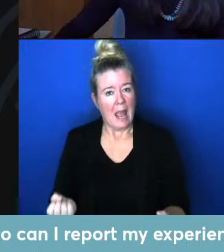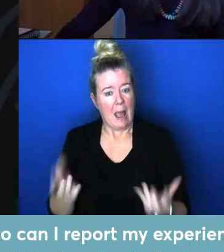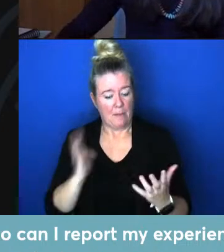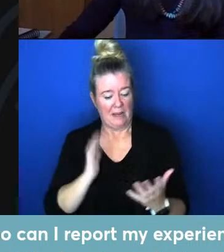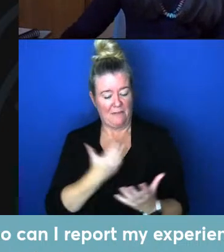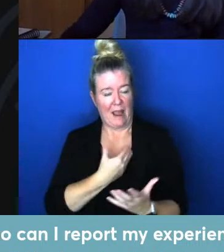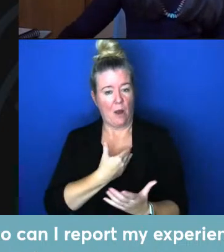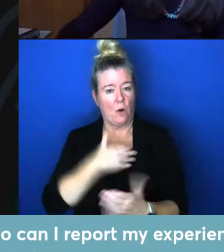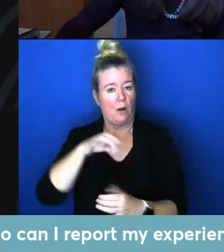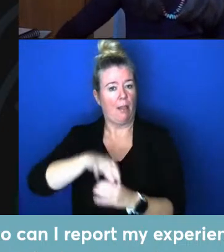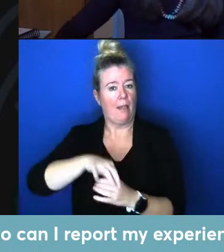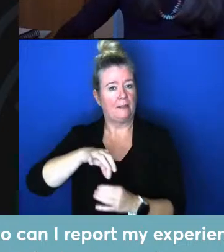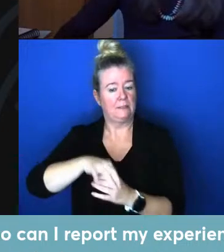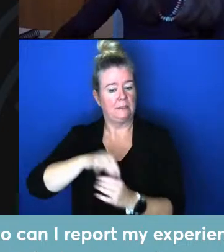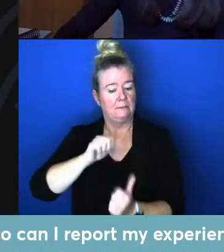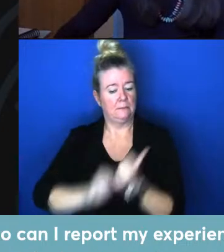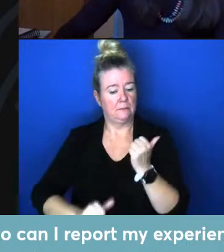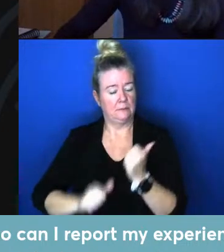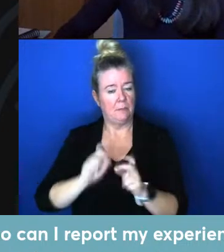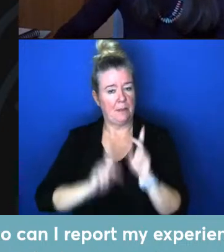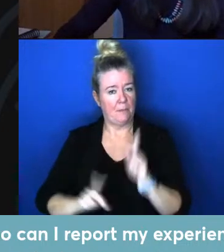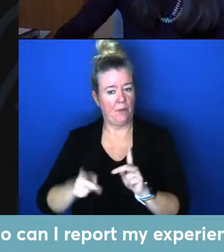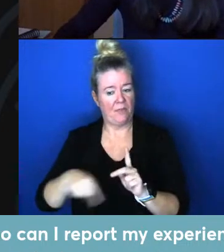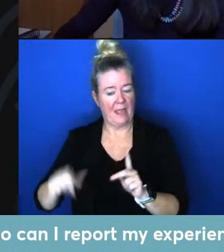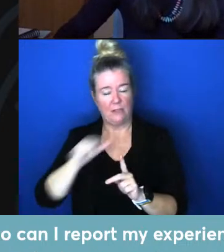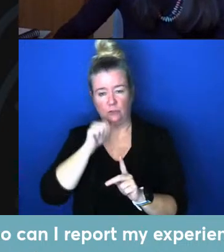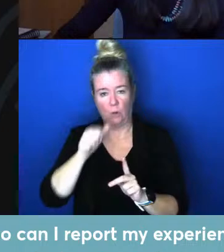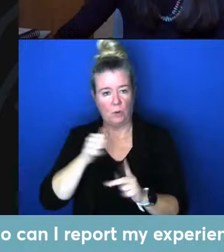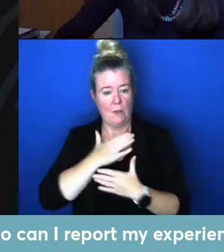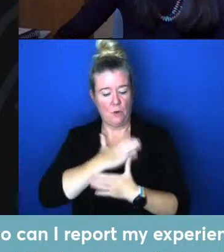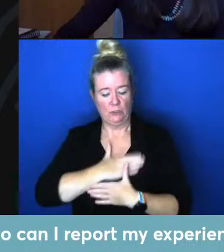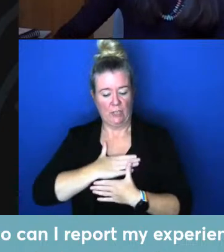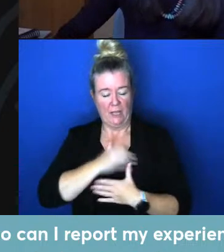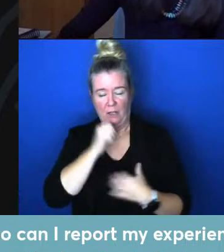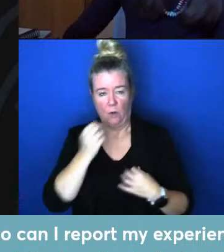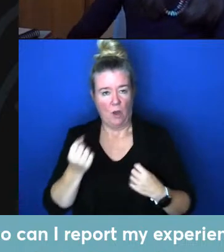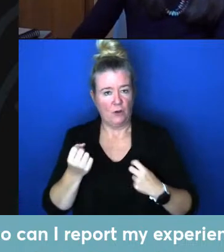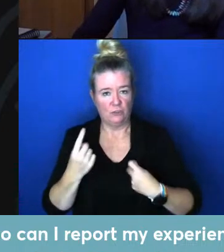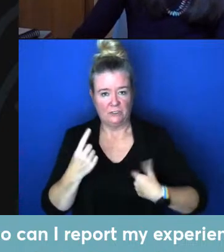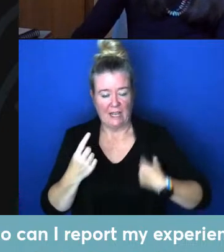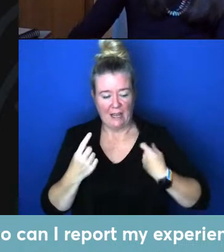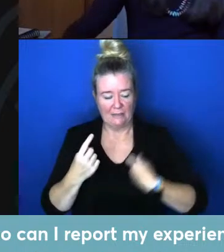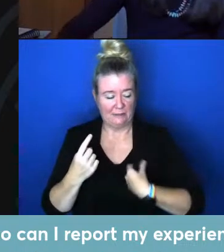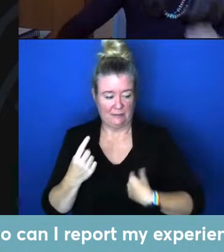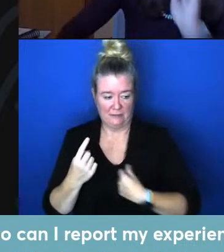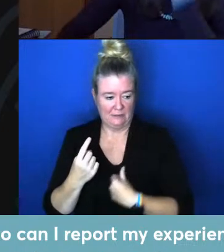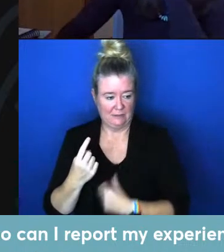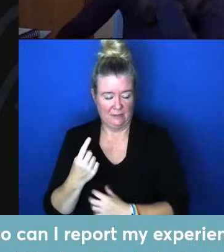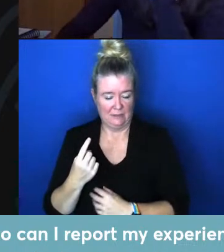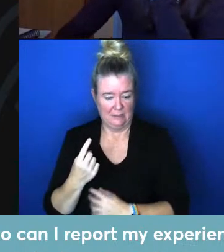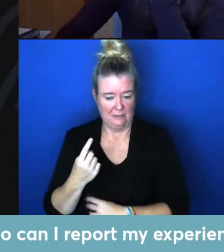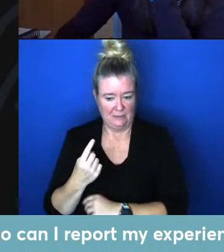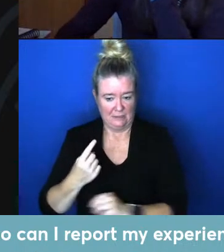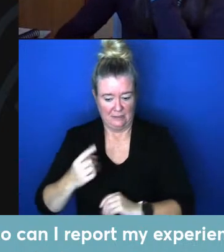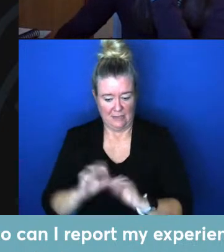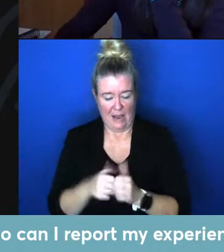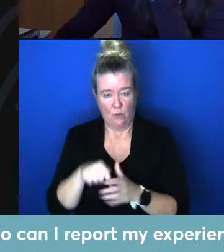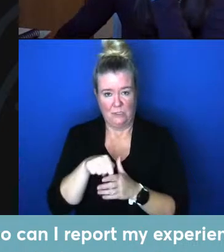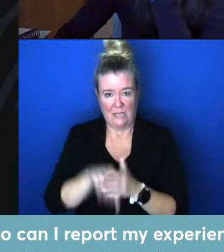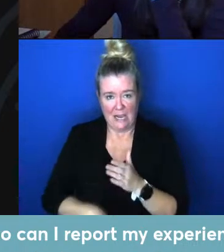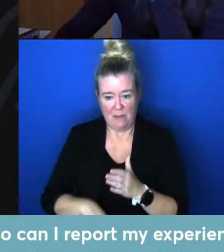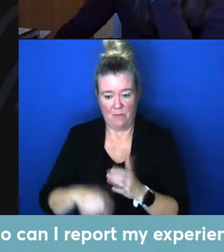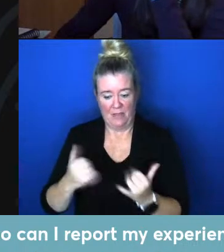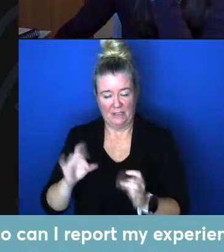elected state legislators do not appreciate or understand the gravity and depth of our affordable